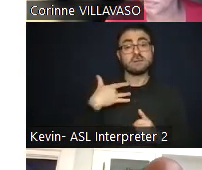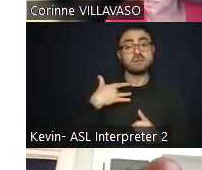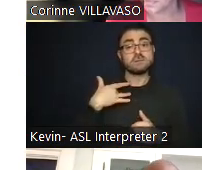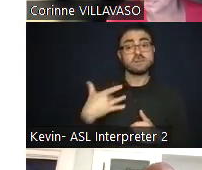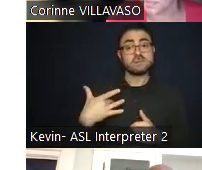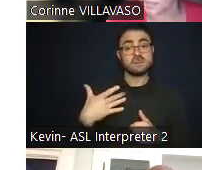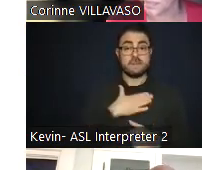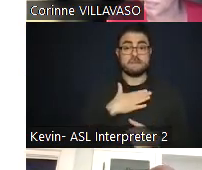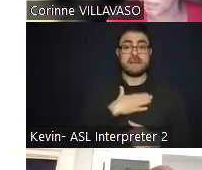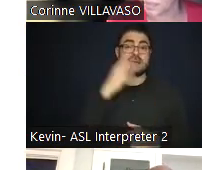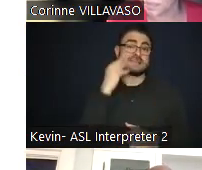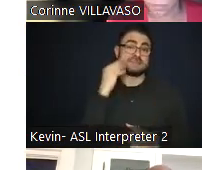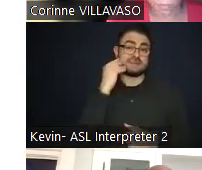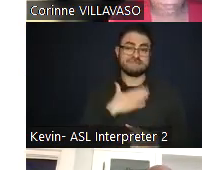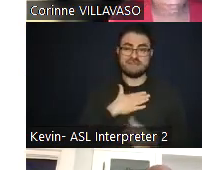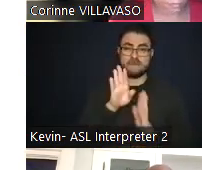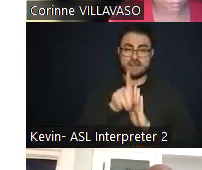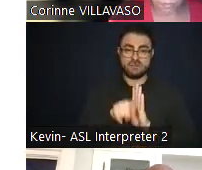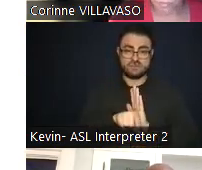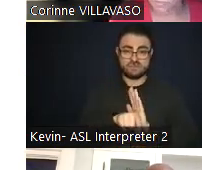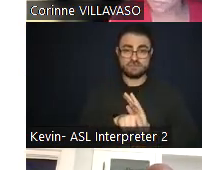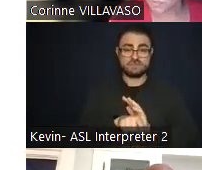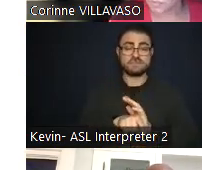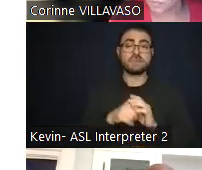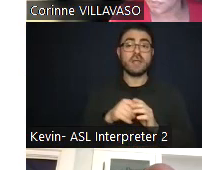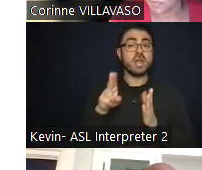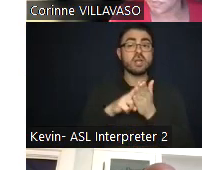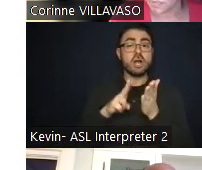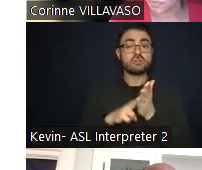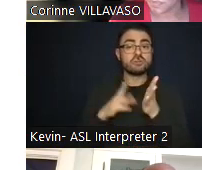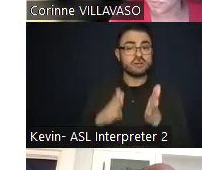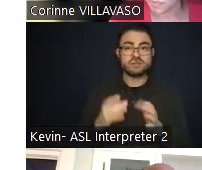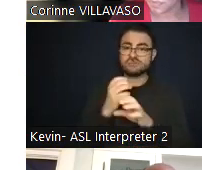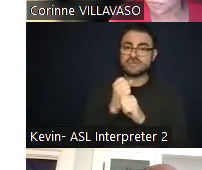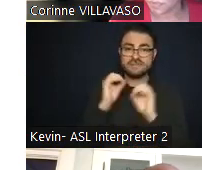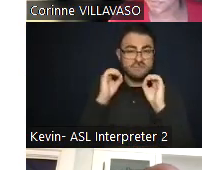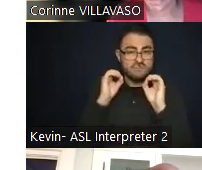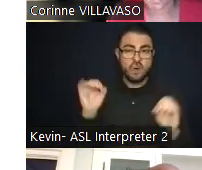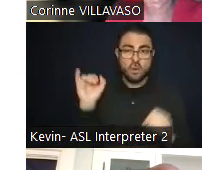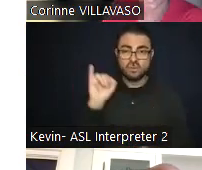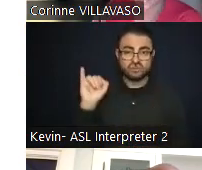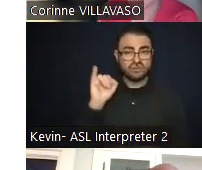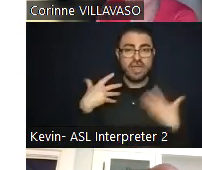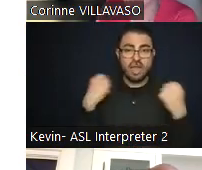in my background where I come from, a contractor doesn't get health insurance. They don't get,